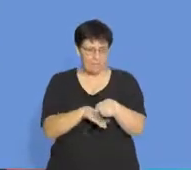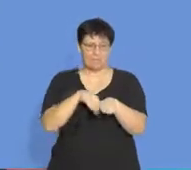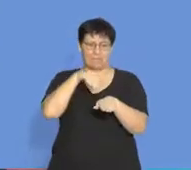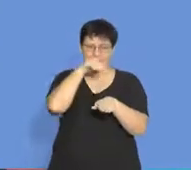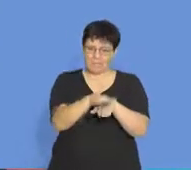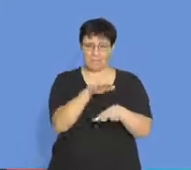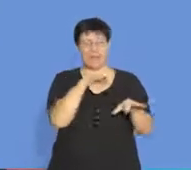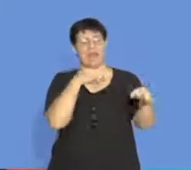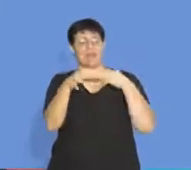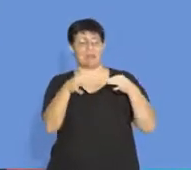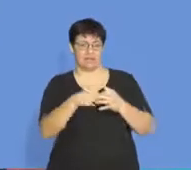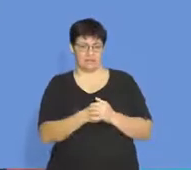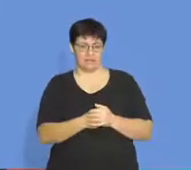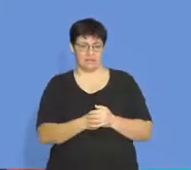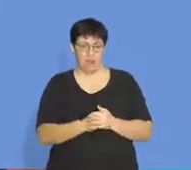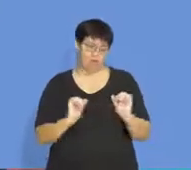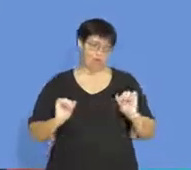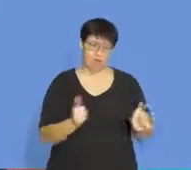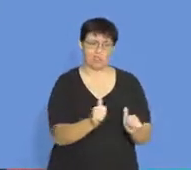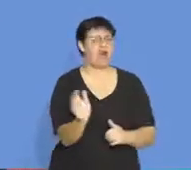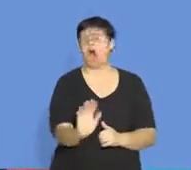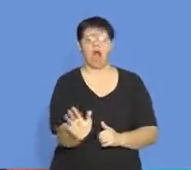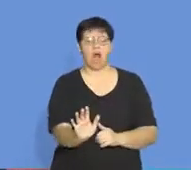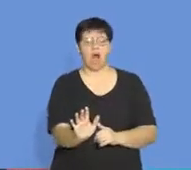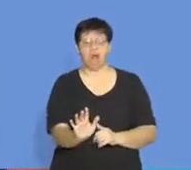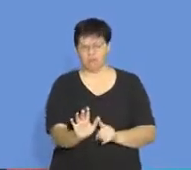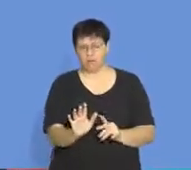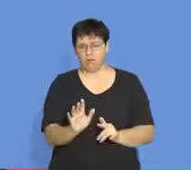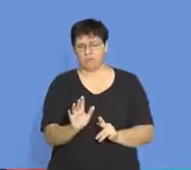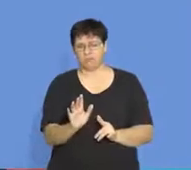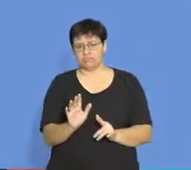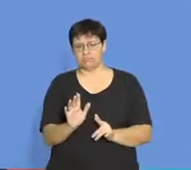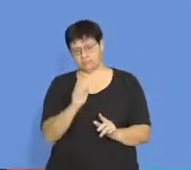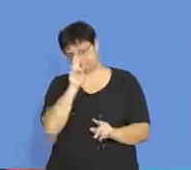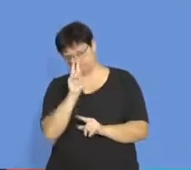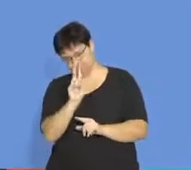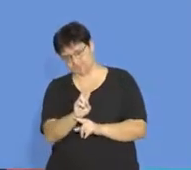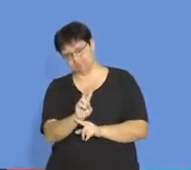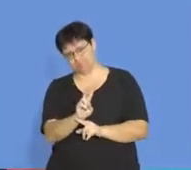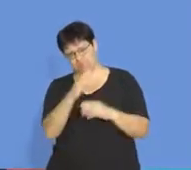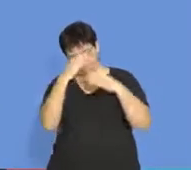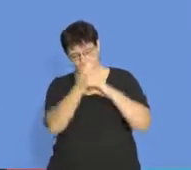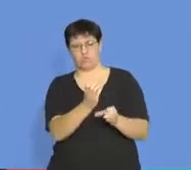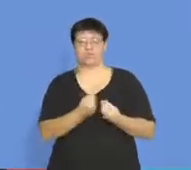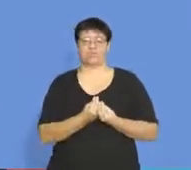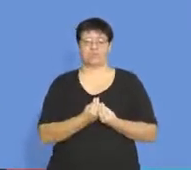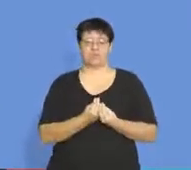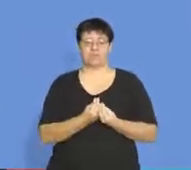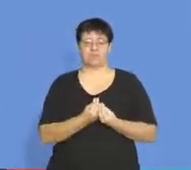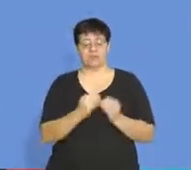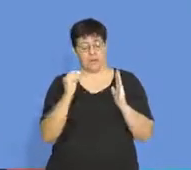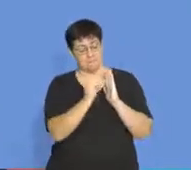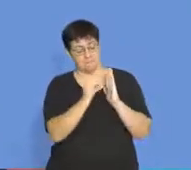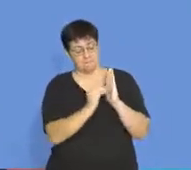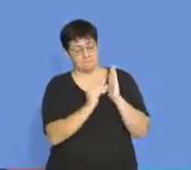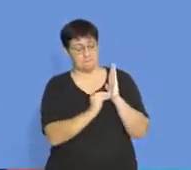step. So I'm not gonna rush it for you. So please do go with me and make sure that you take notes where necessary. But whenever